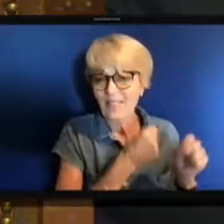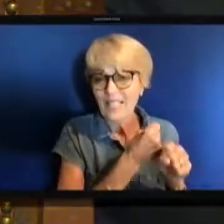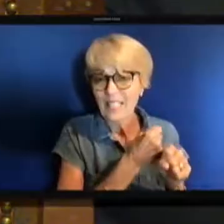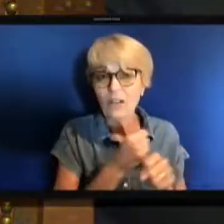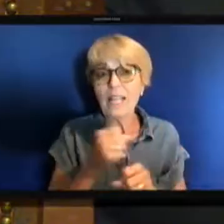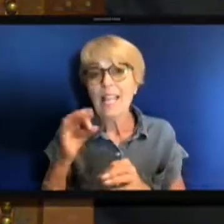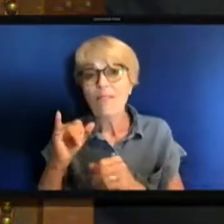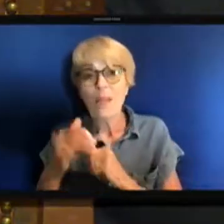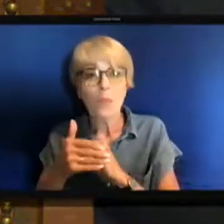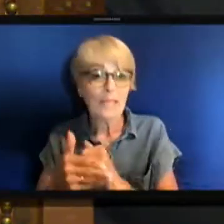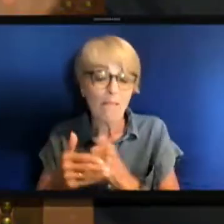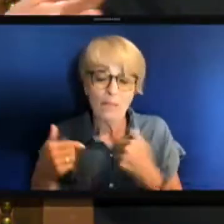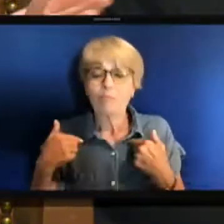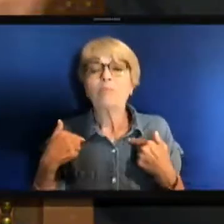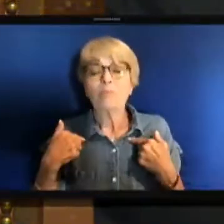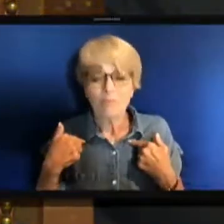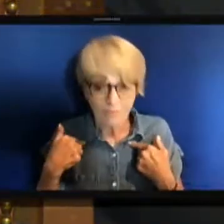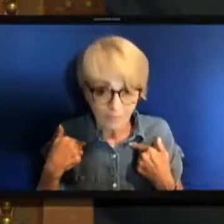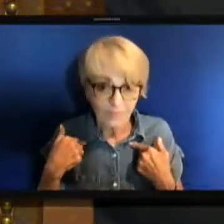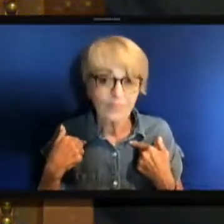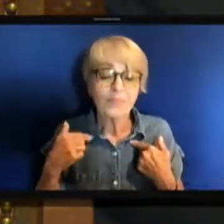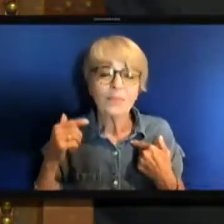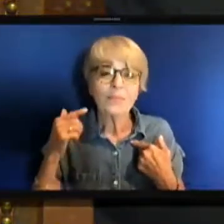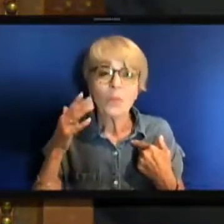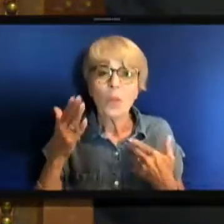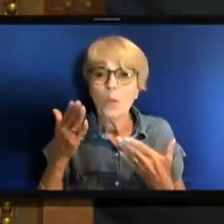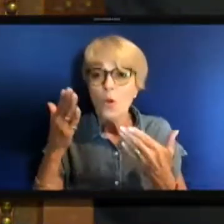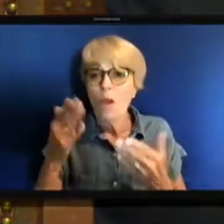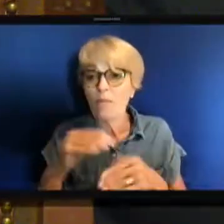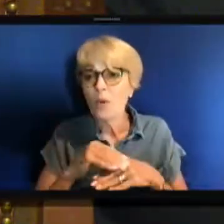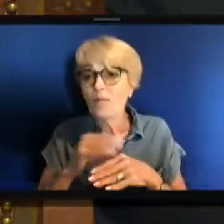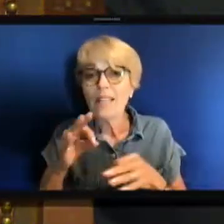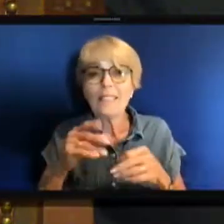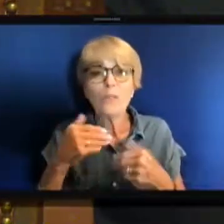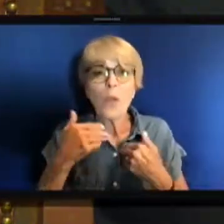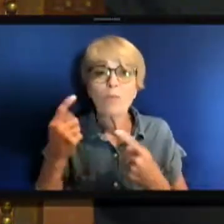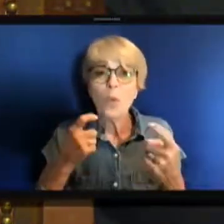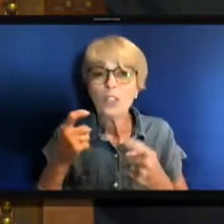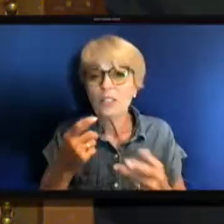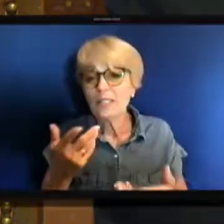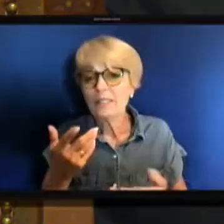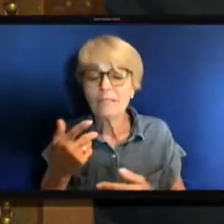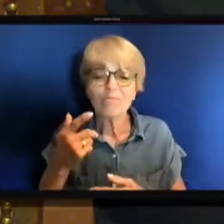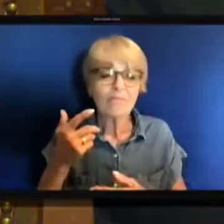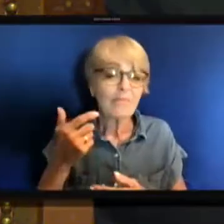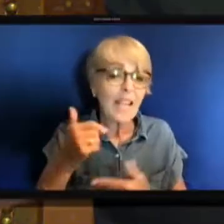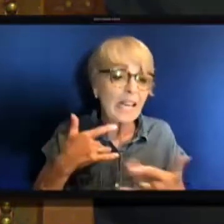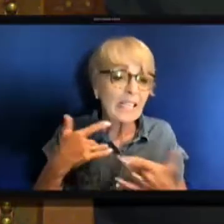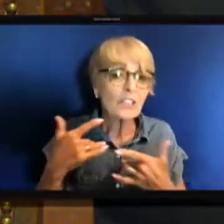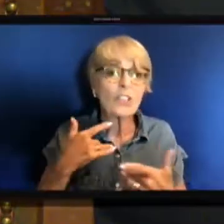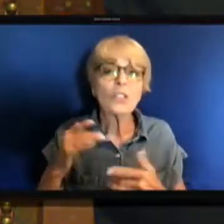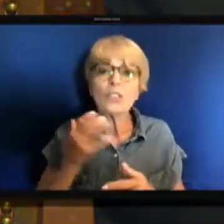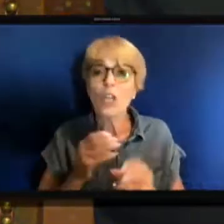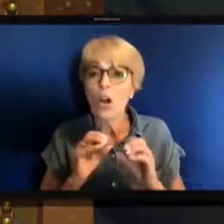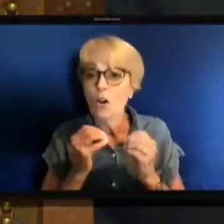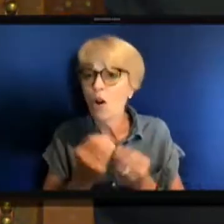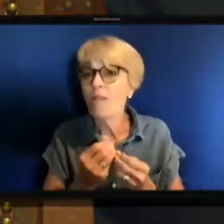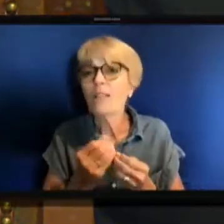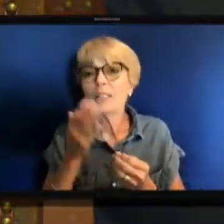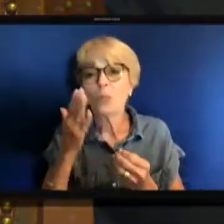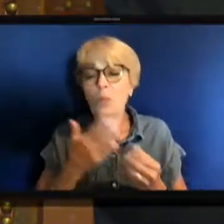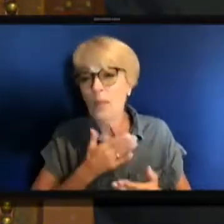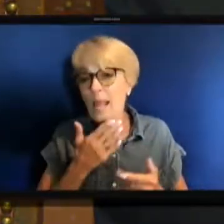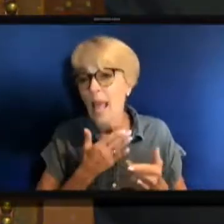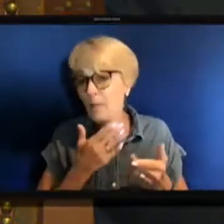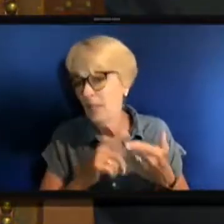I mean, we would be happy to offer advice. If you guys had questions like, is this a good idea, or do you have concerns, our office would be happy to entertain that. But